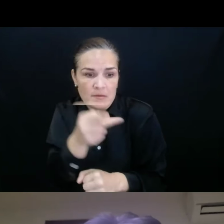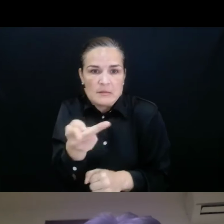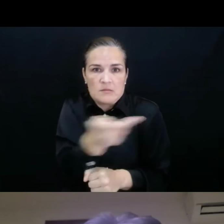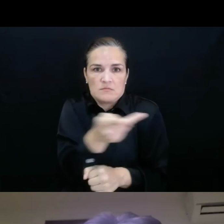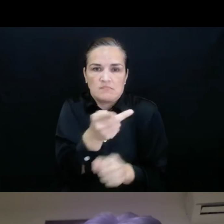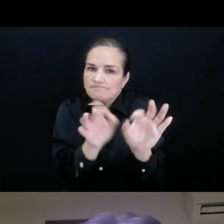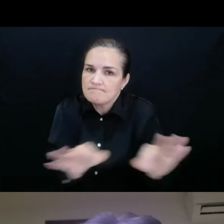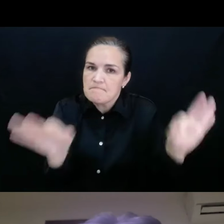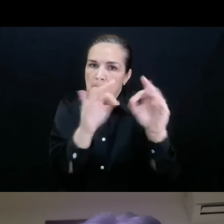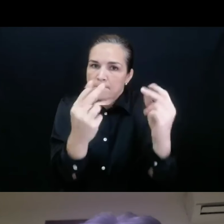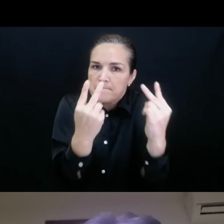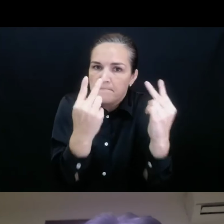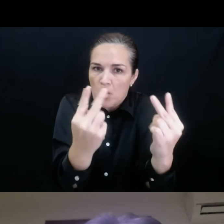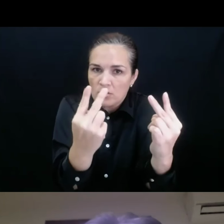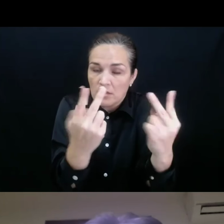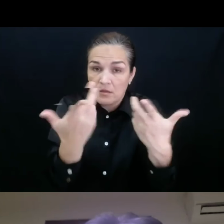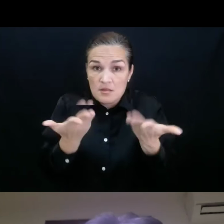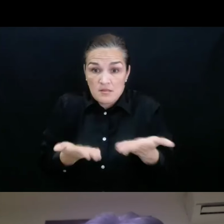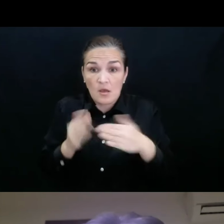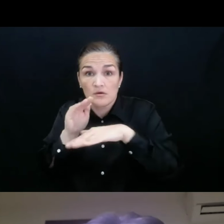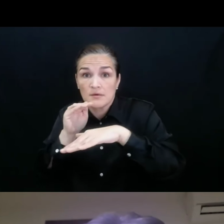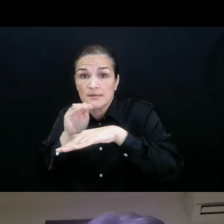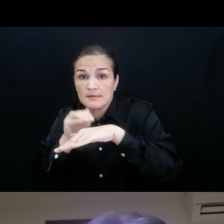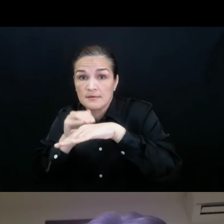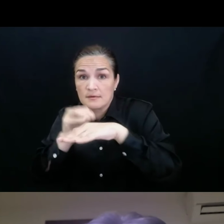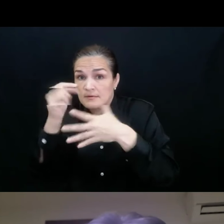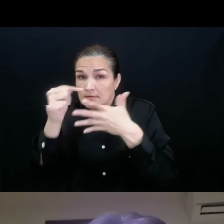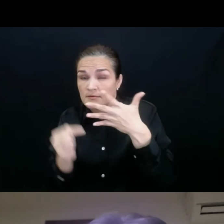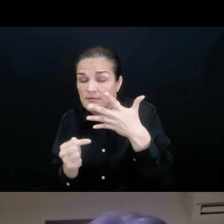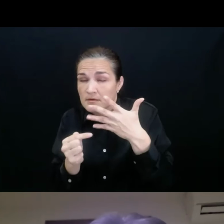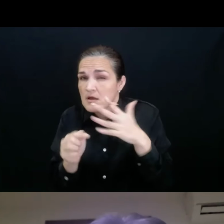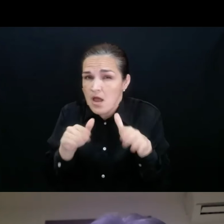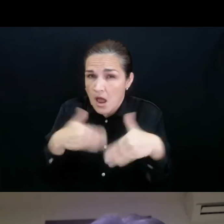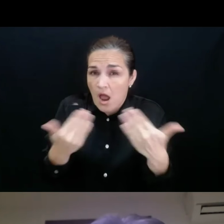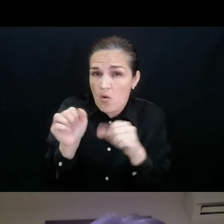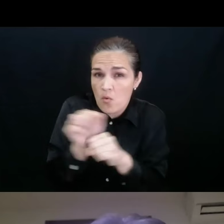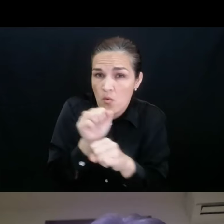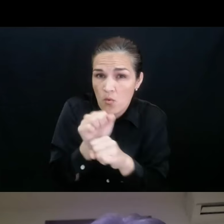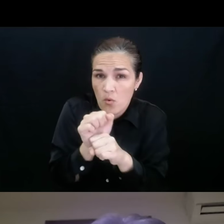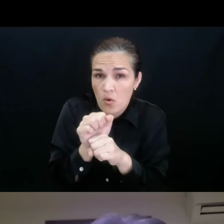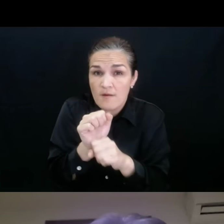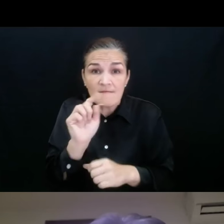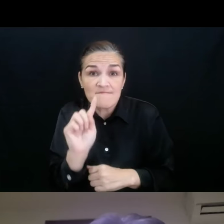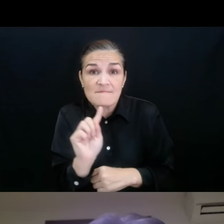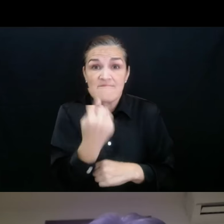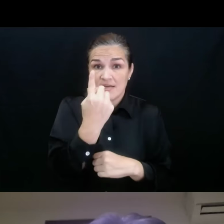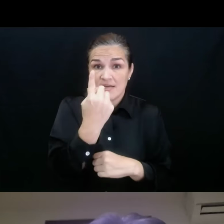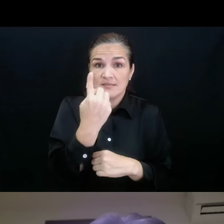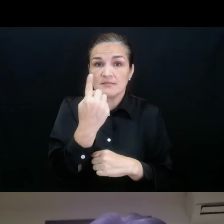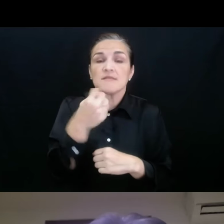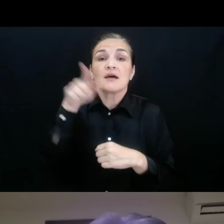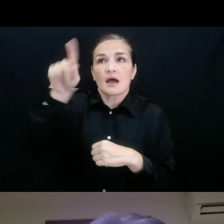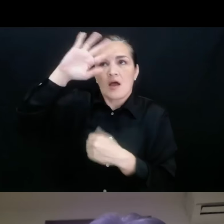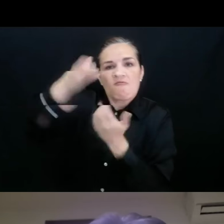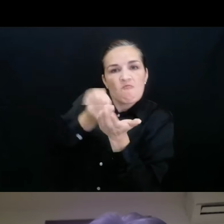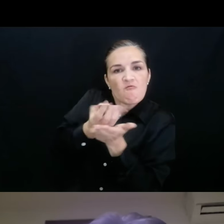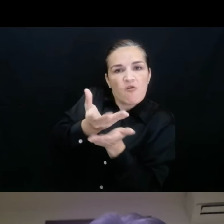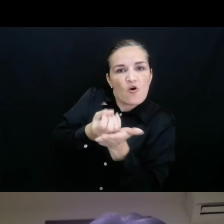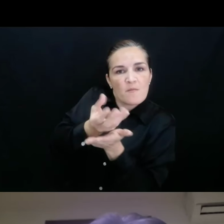As practical recommendations, I would say and recommend first and foremost that health sector partners